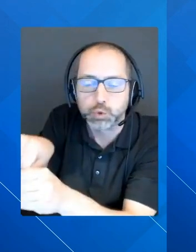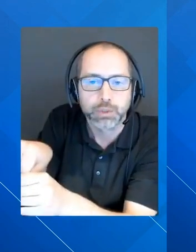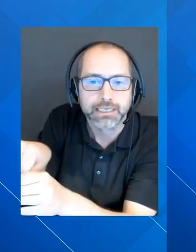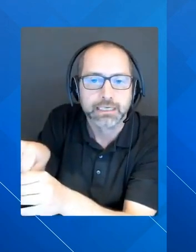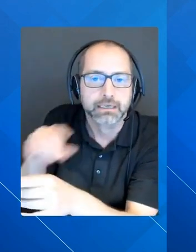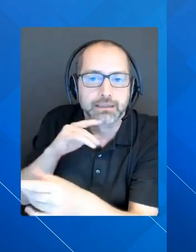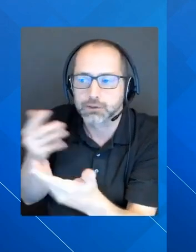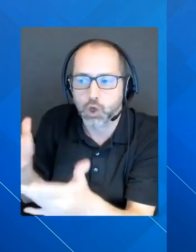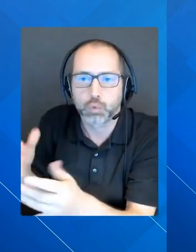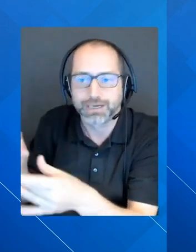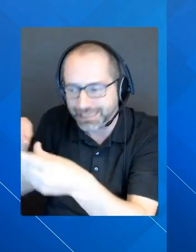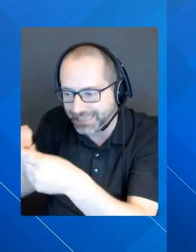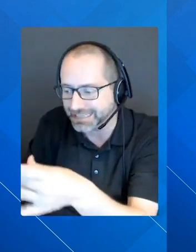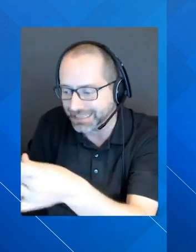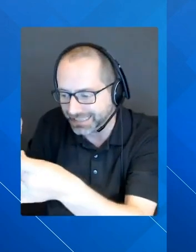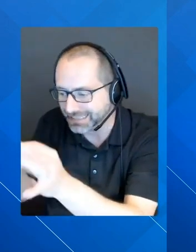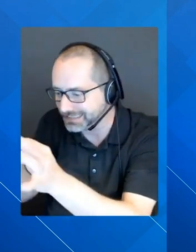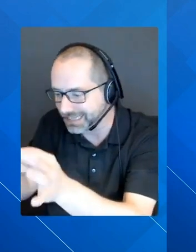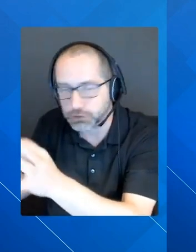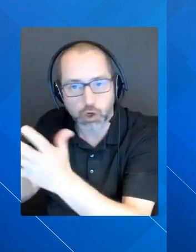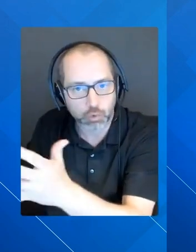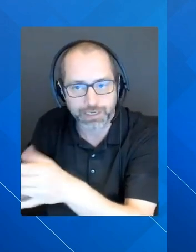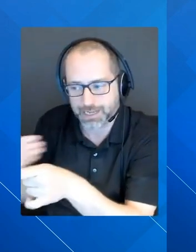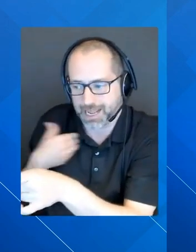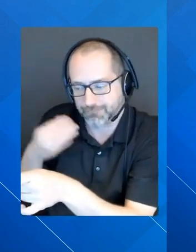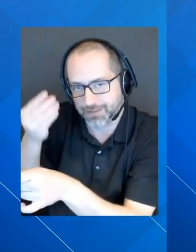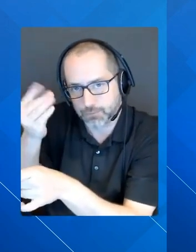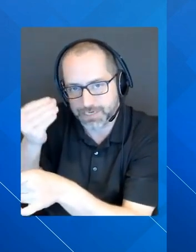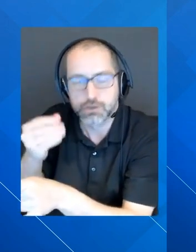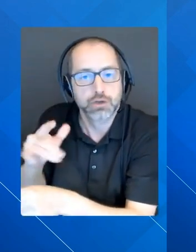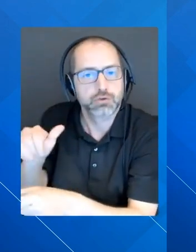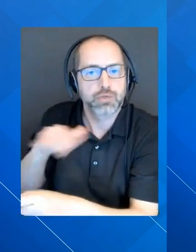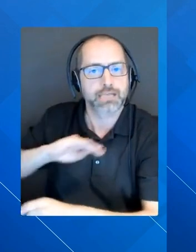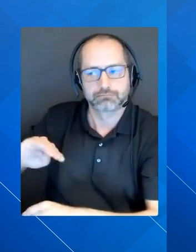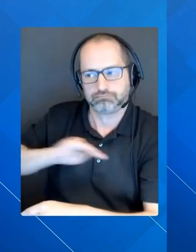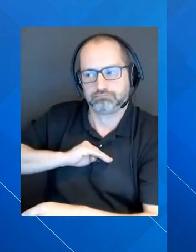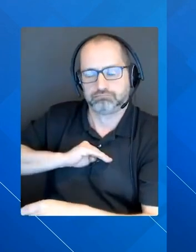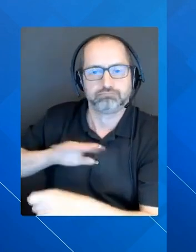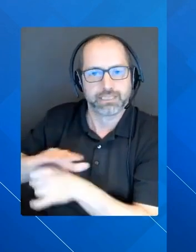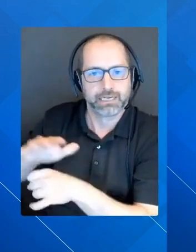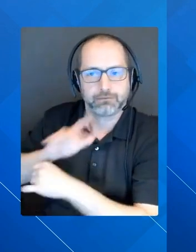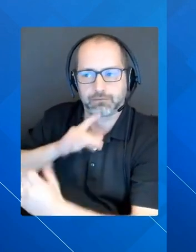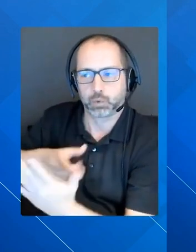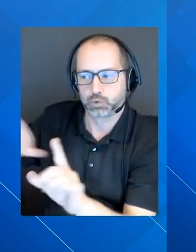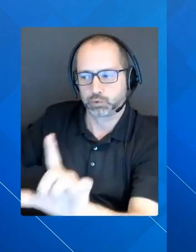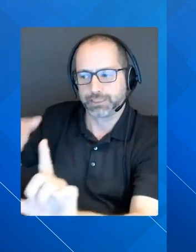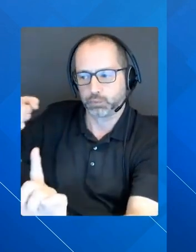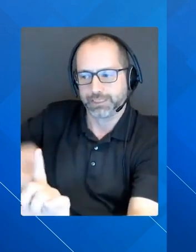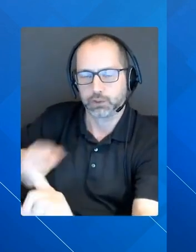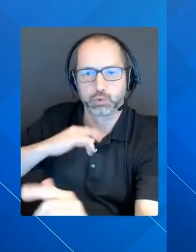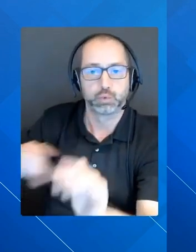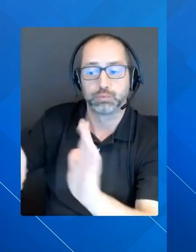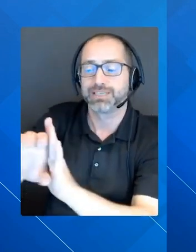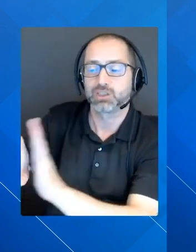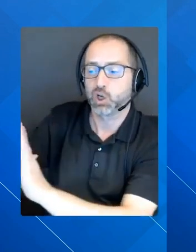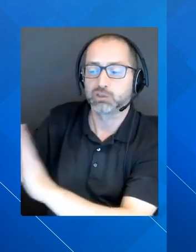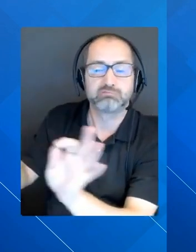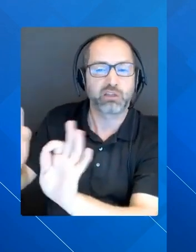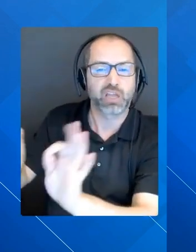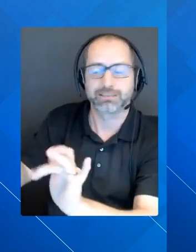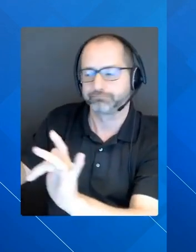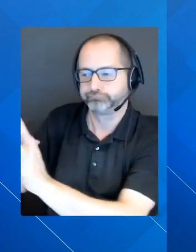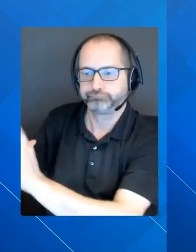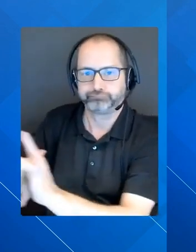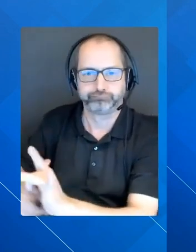in that link text already. So in that case, it's sufficient and it's okay for the screen reader to just skip past it. That's an example of